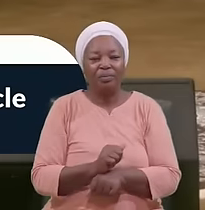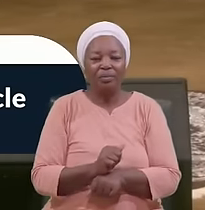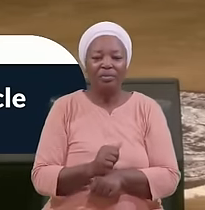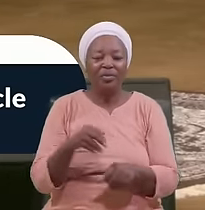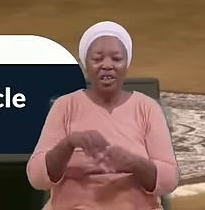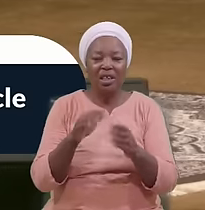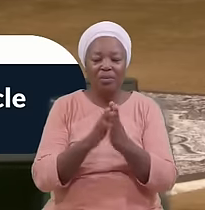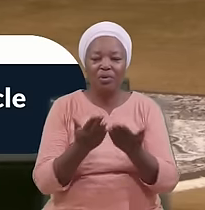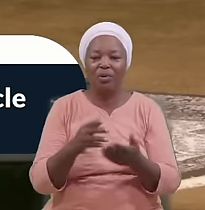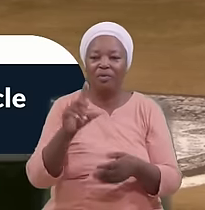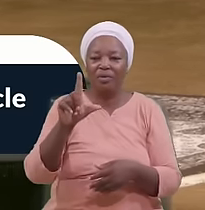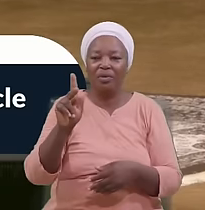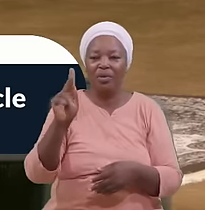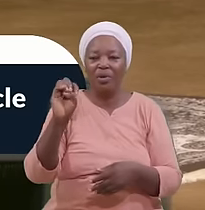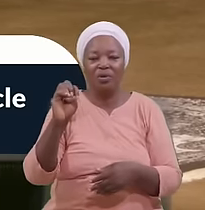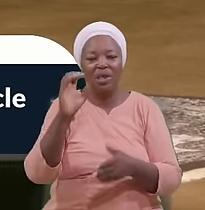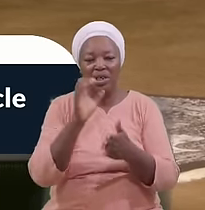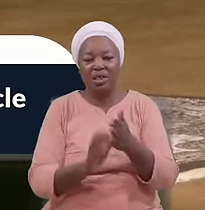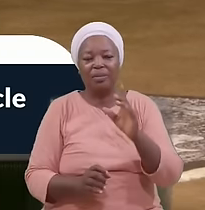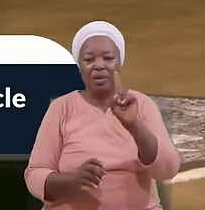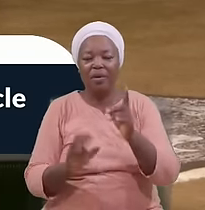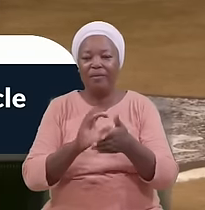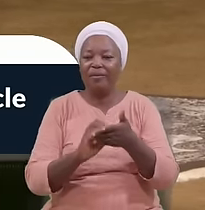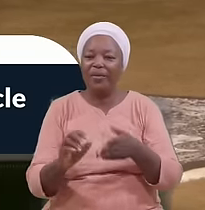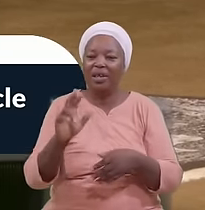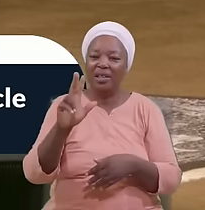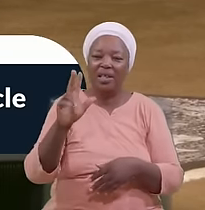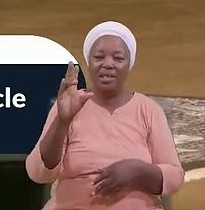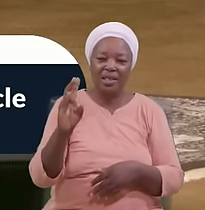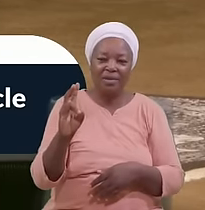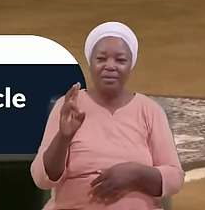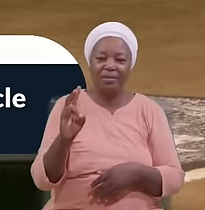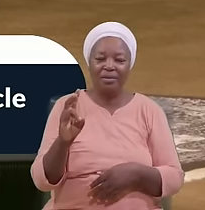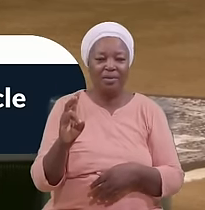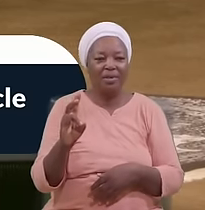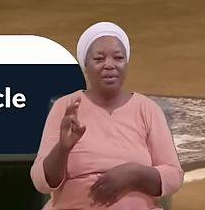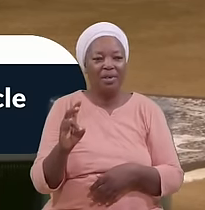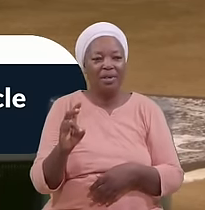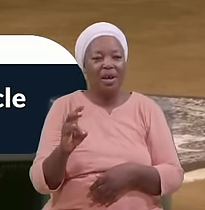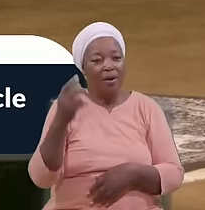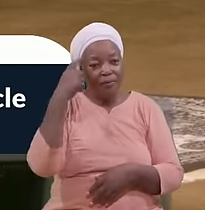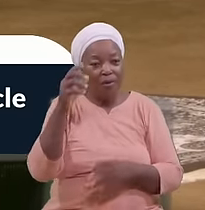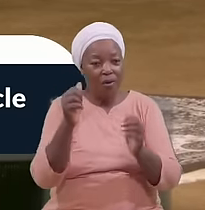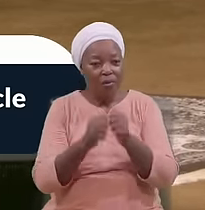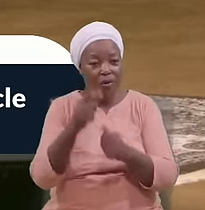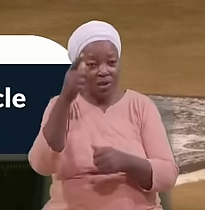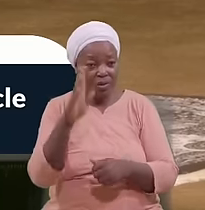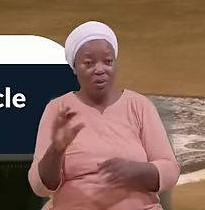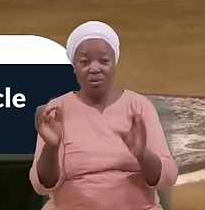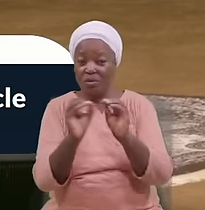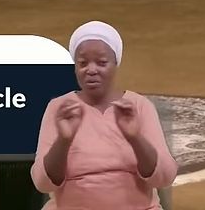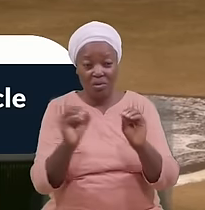1, verse 37. Luke chapter 1, verse 37. For with God